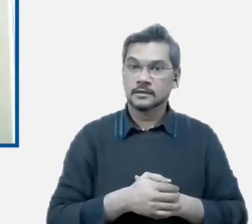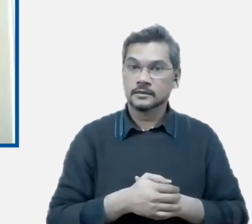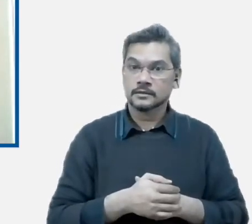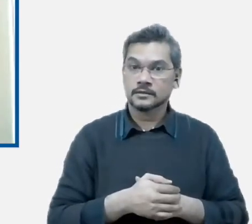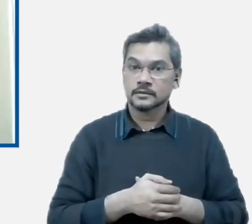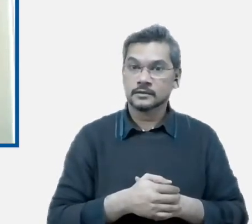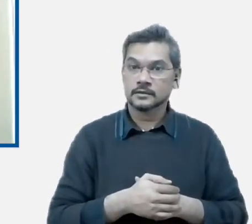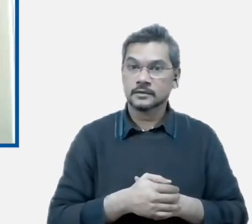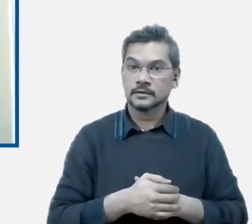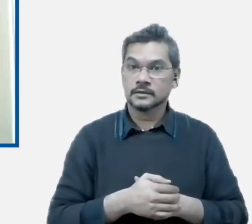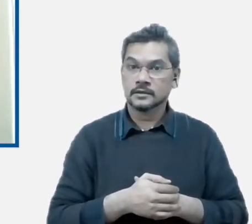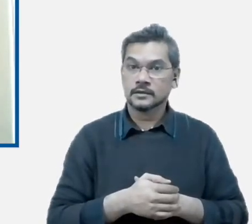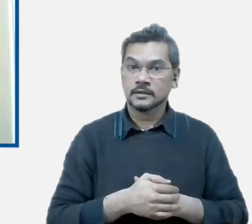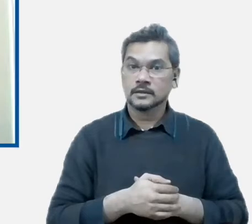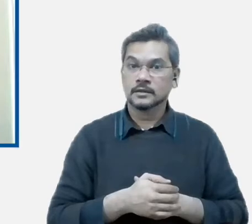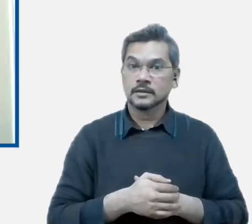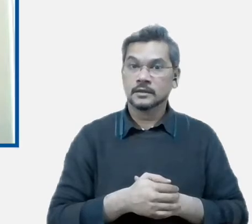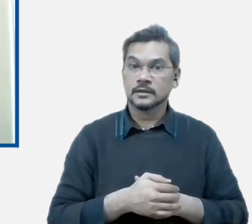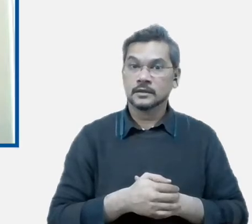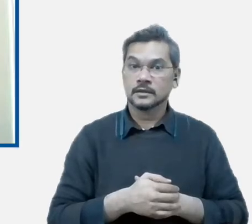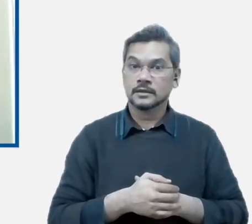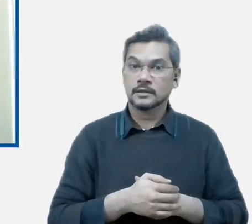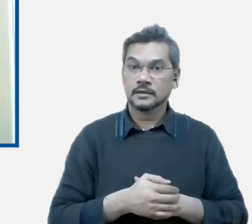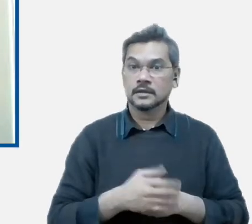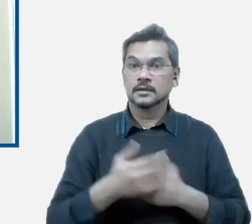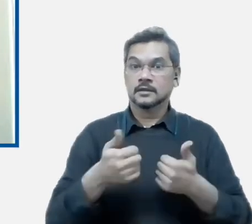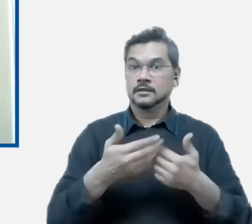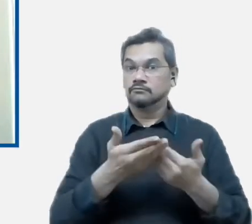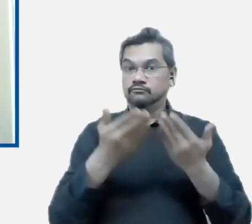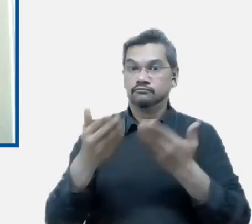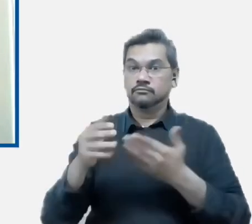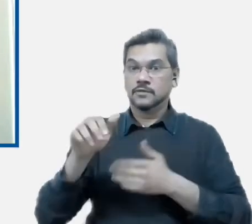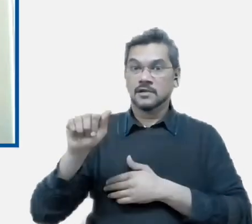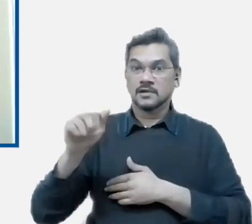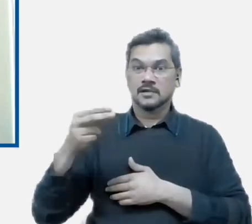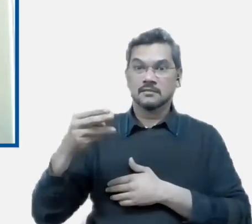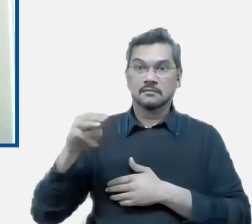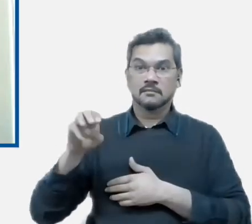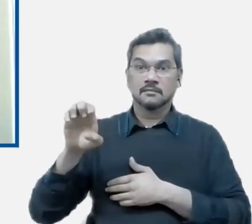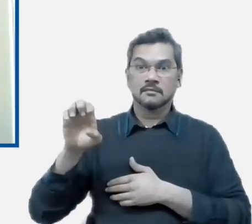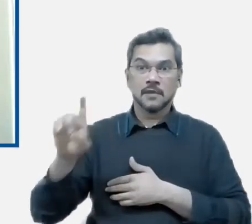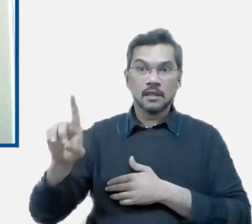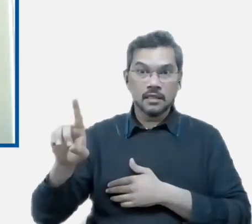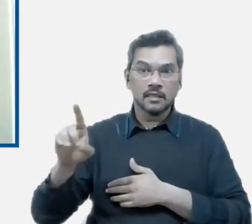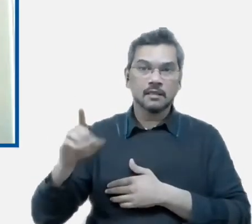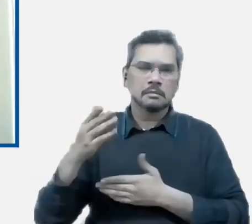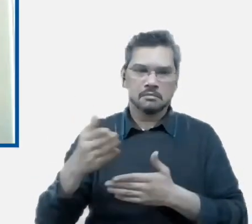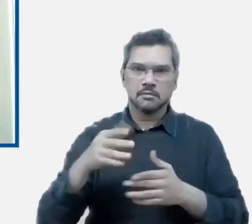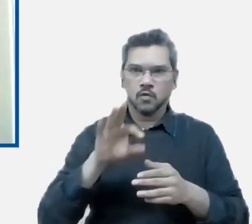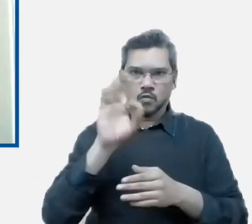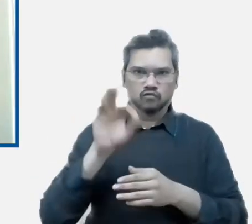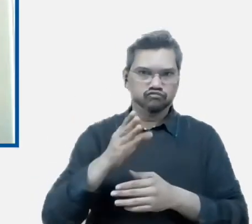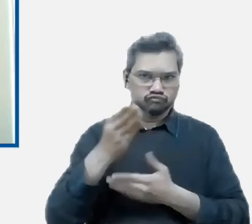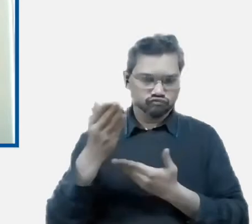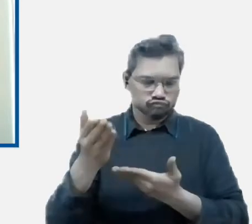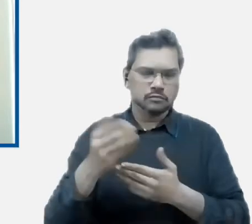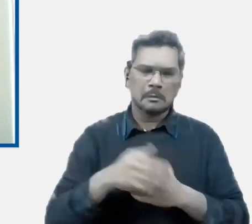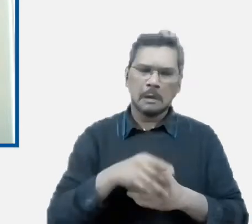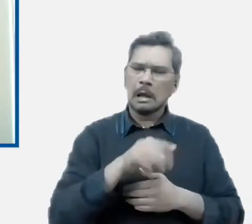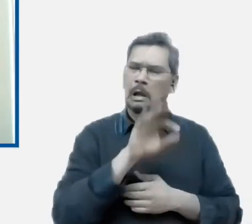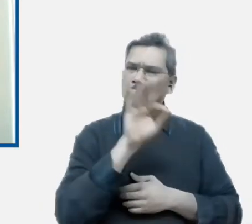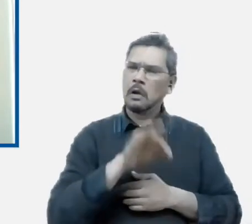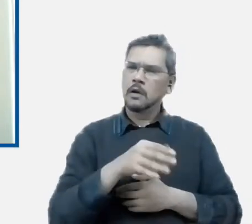ICPAC. Ahmed. The question is, an important component in the regional cooperation is transboundary risk